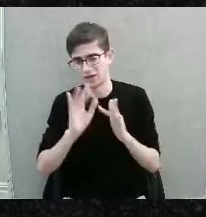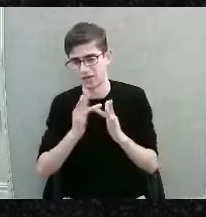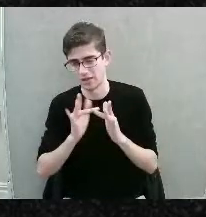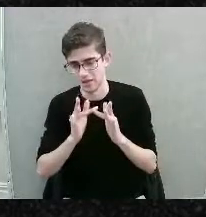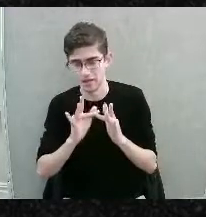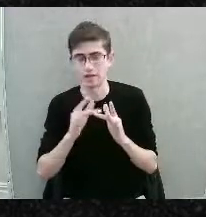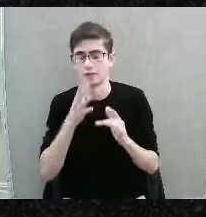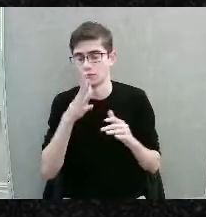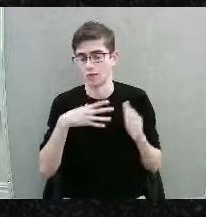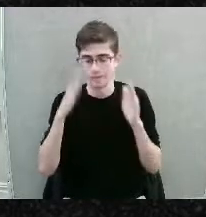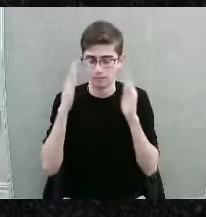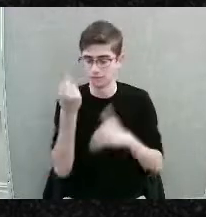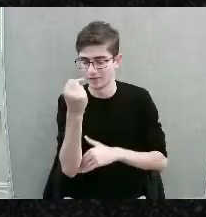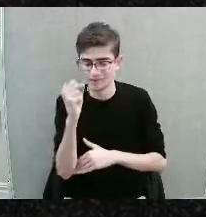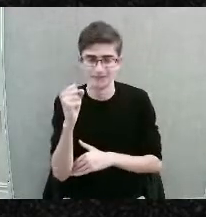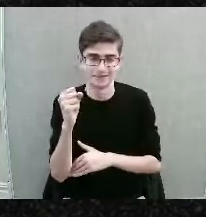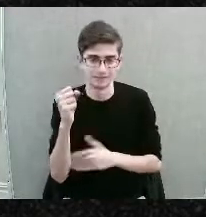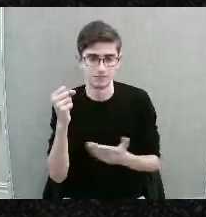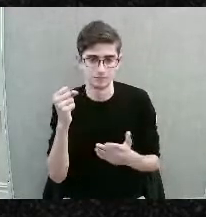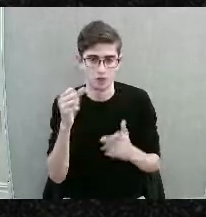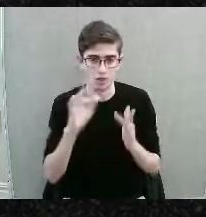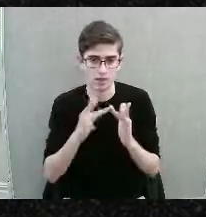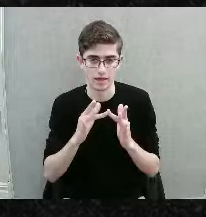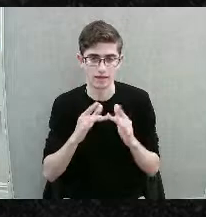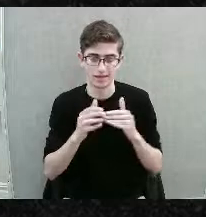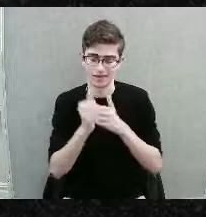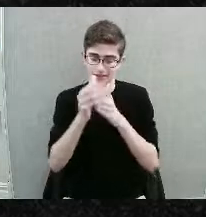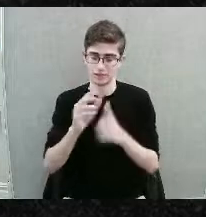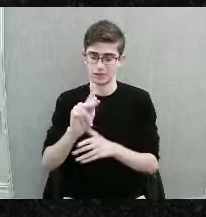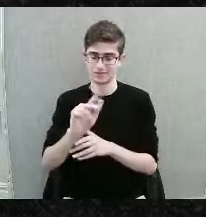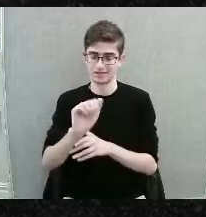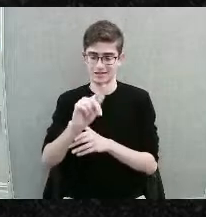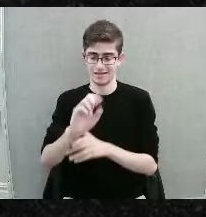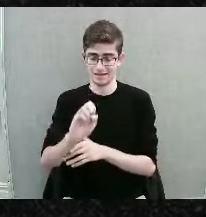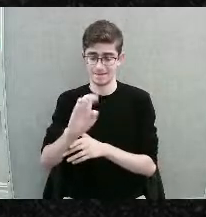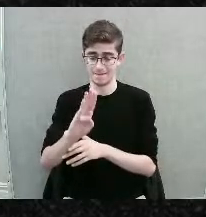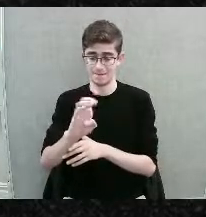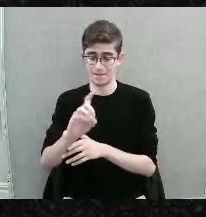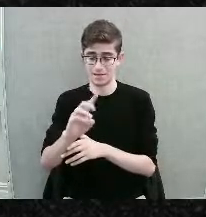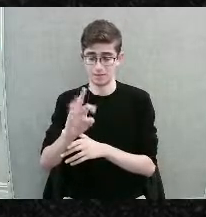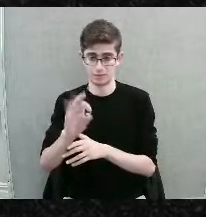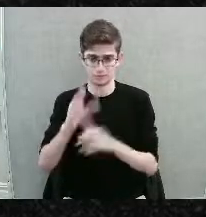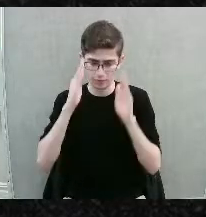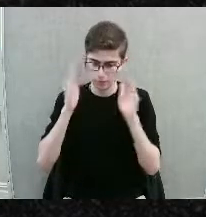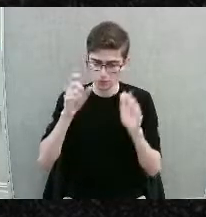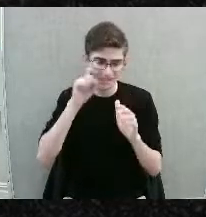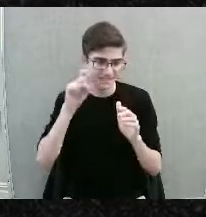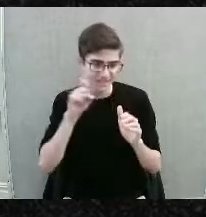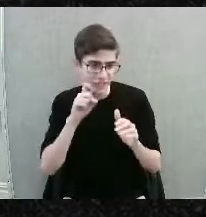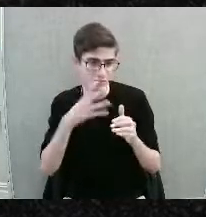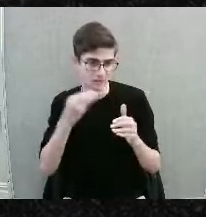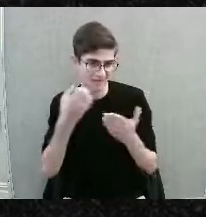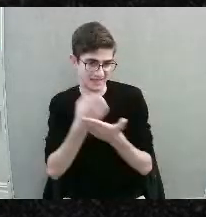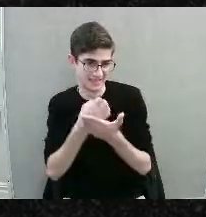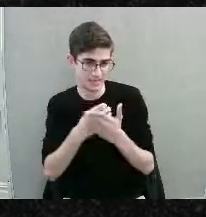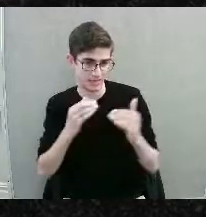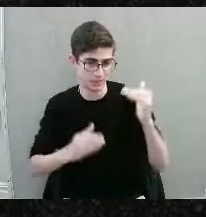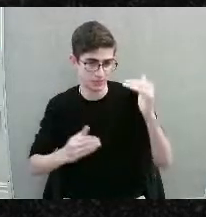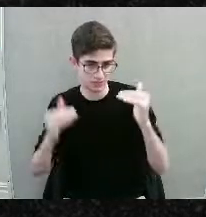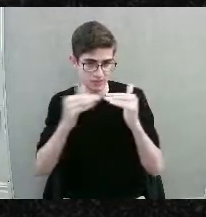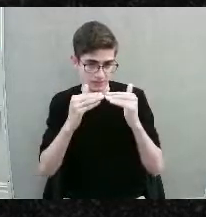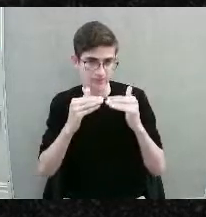with that was led by Kate Bedford on sexual and economic justice. And it included a